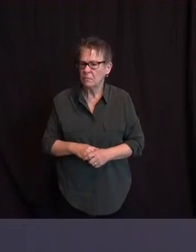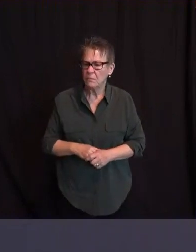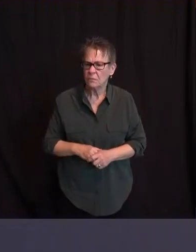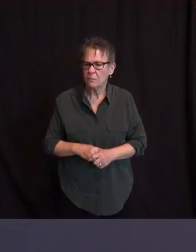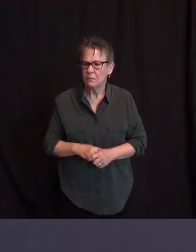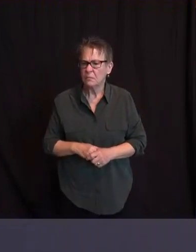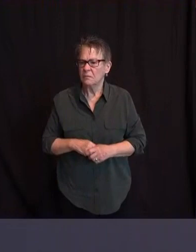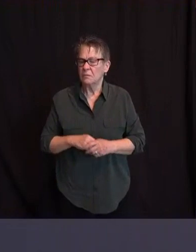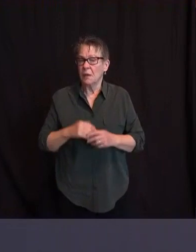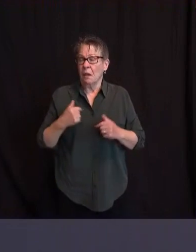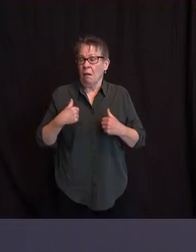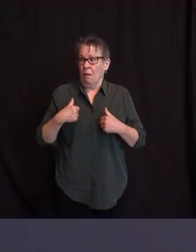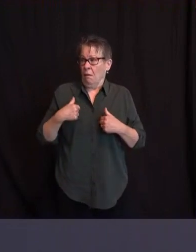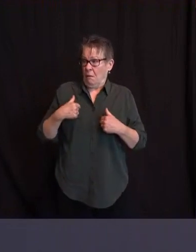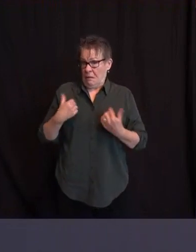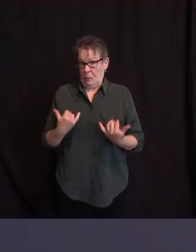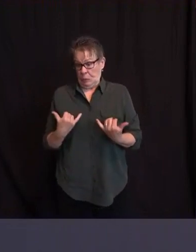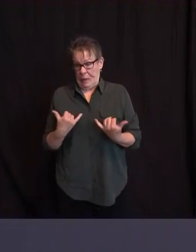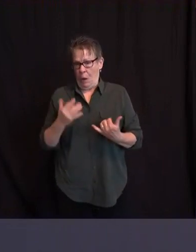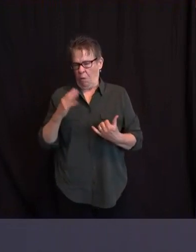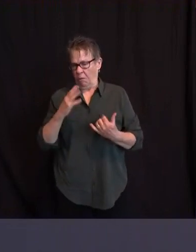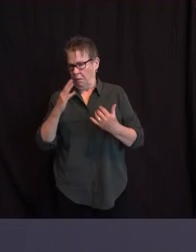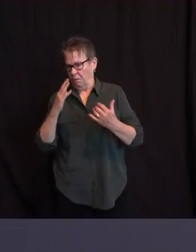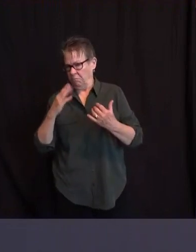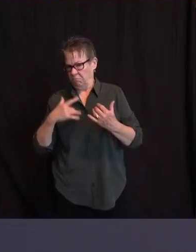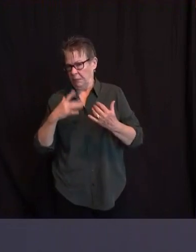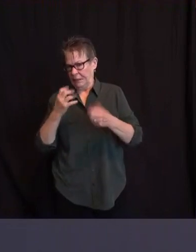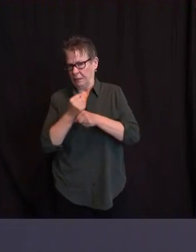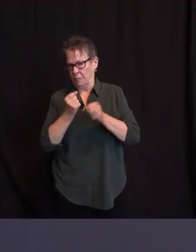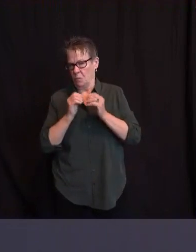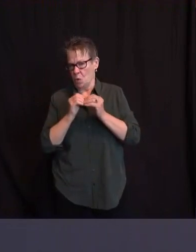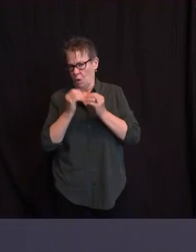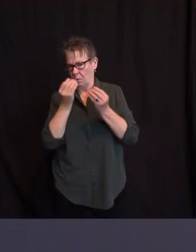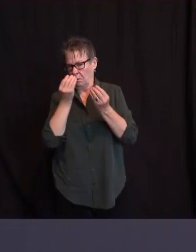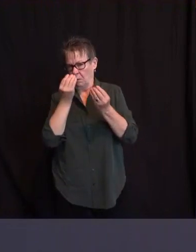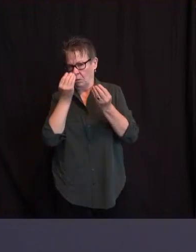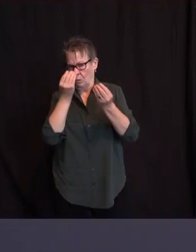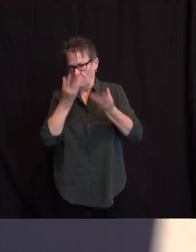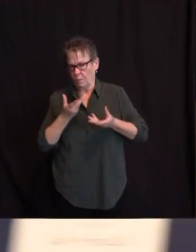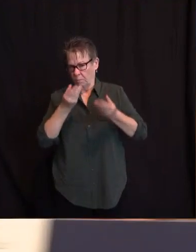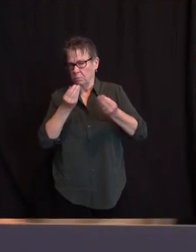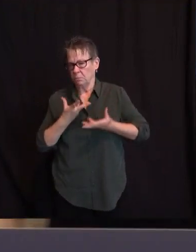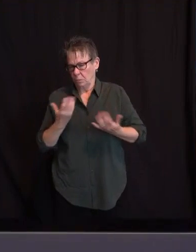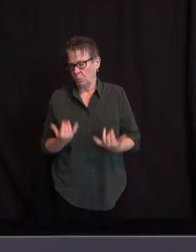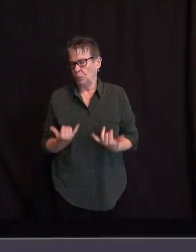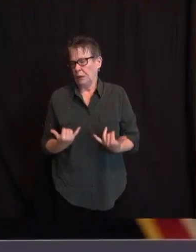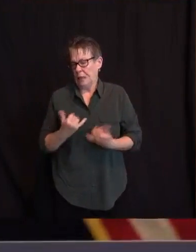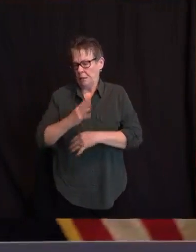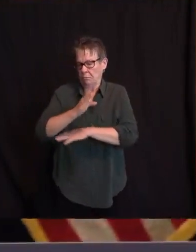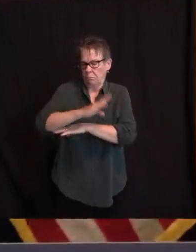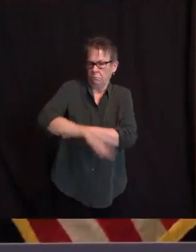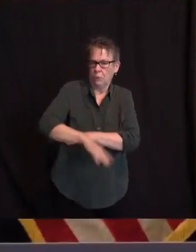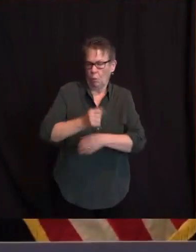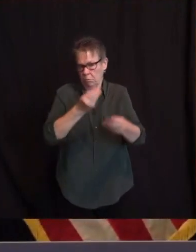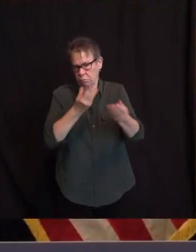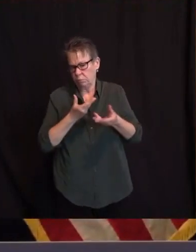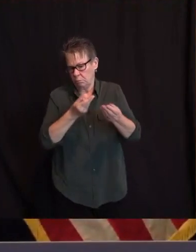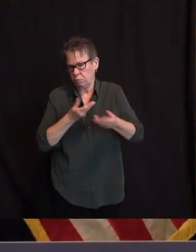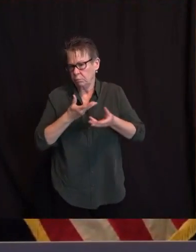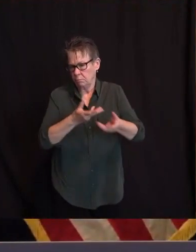wave of surveys have been completed. Apologies, we forgot that one. Sorry about that. Dave, you're up. Thank you.